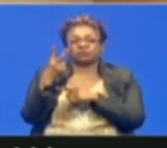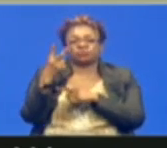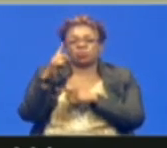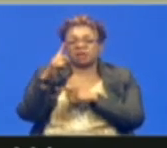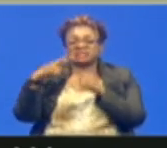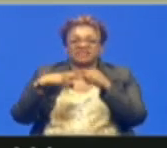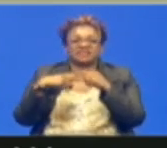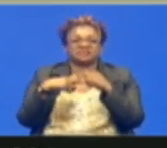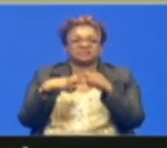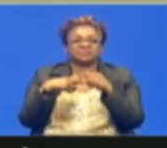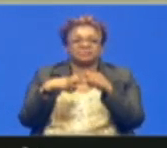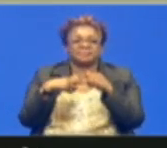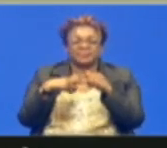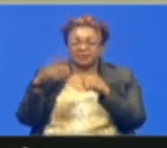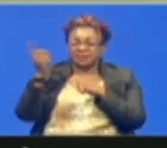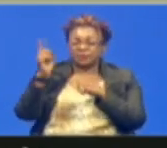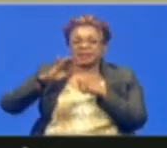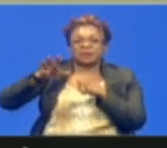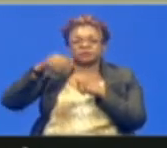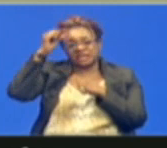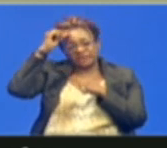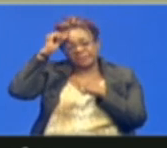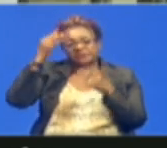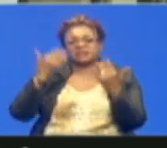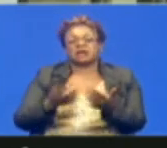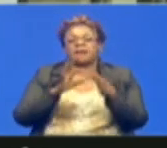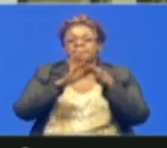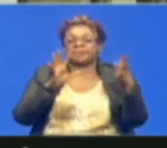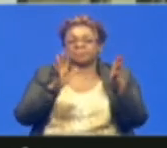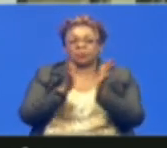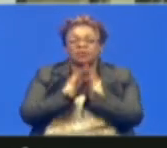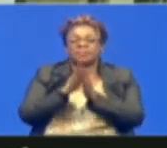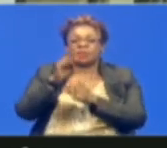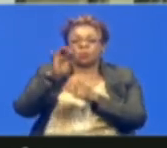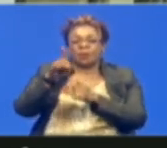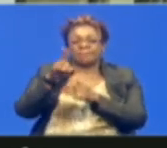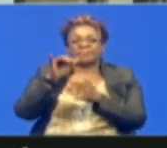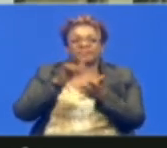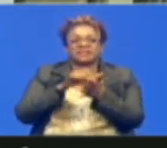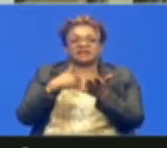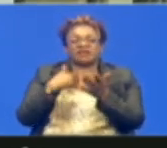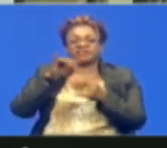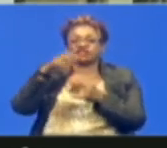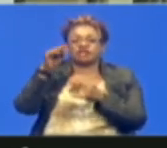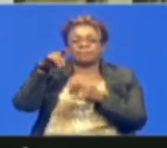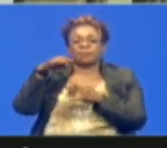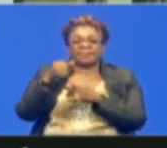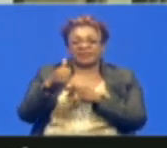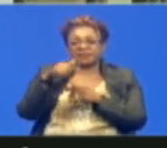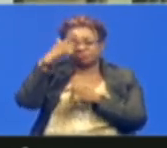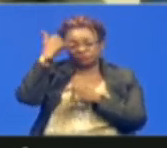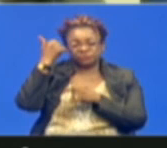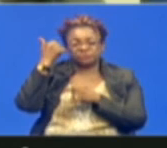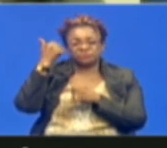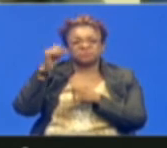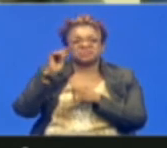*217. The Nairobi County Government officially parted ways with the WebTribe Limited that runs Jumbo Pay, with hints of a relationship gone